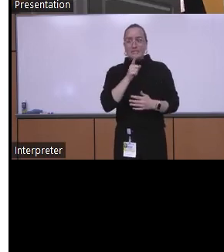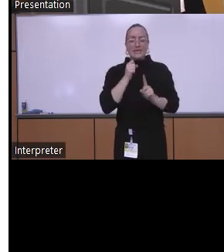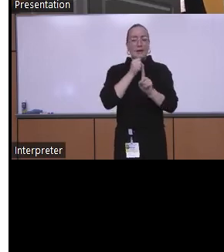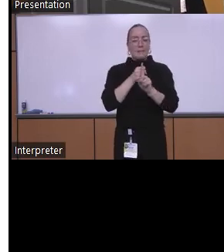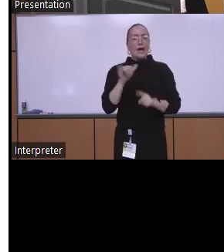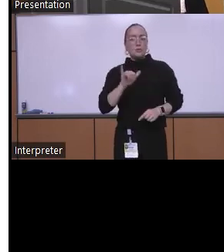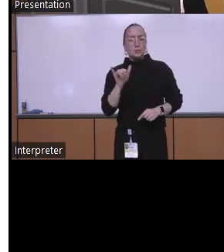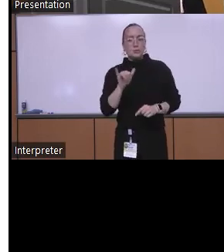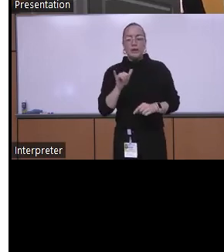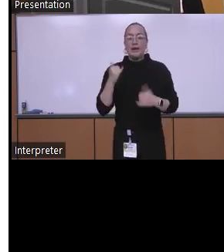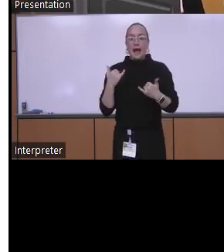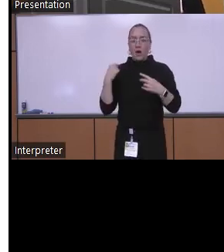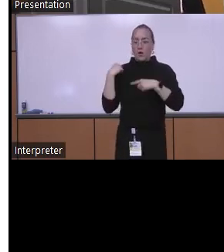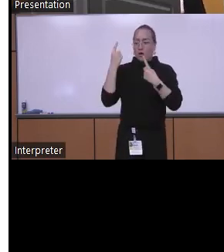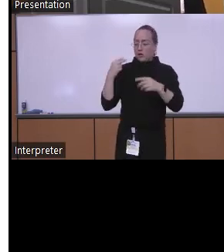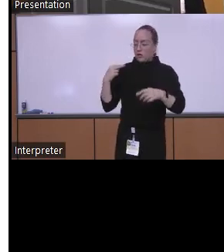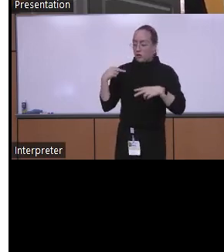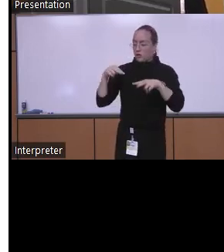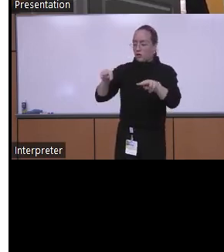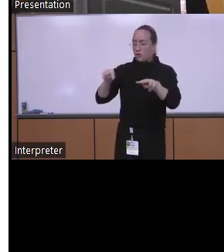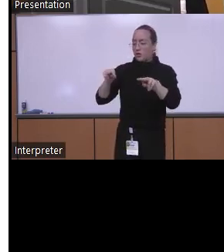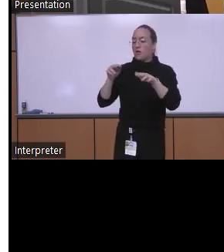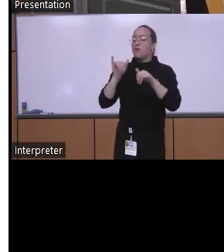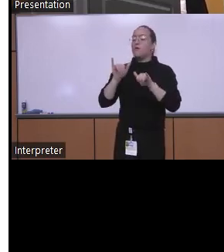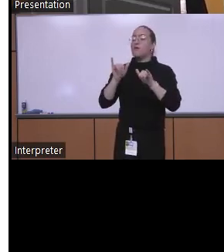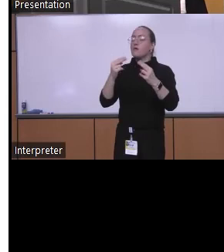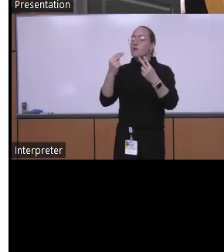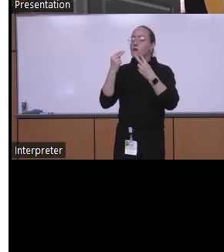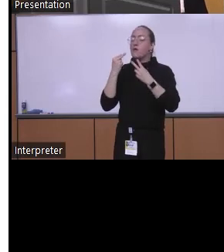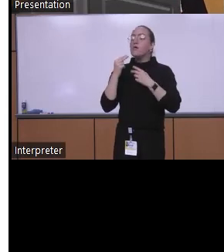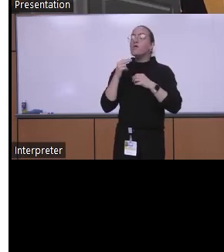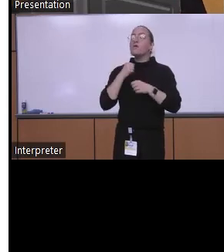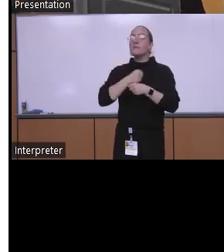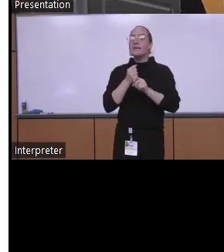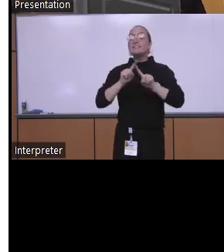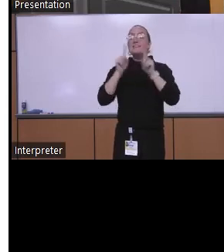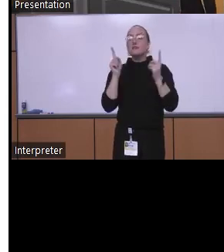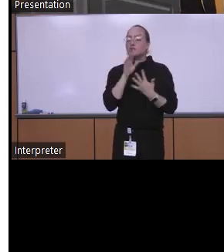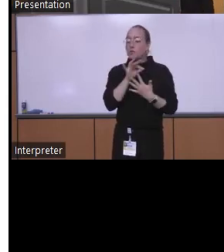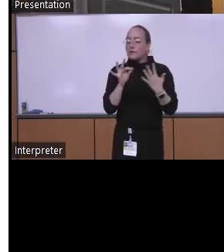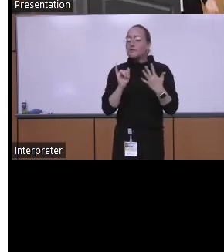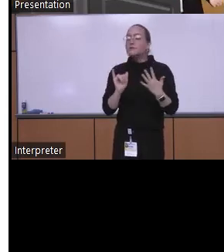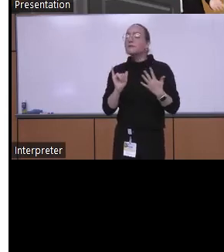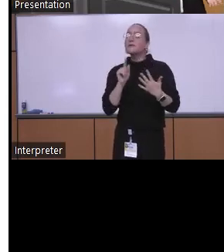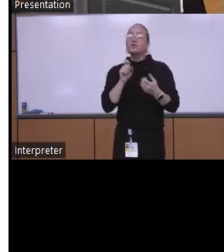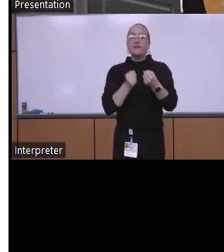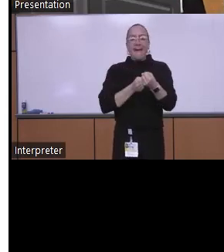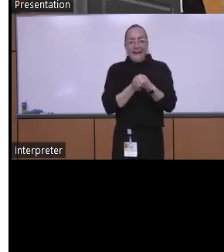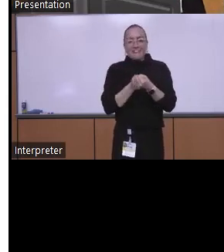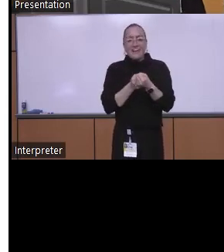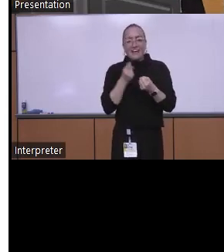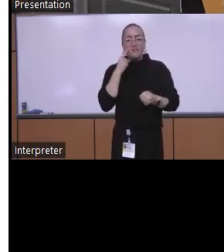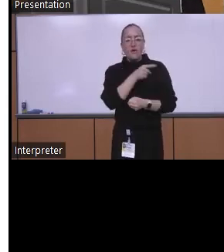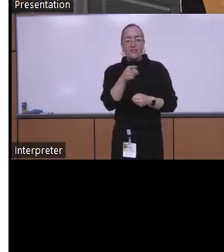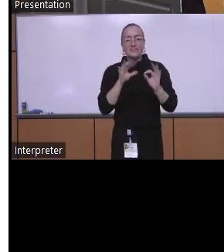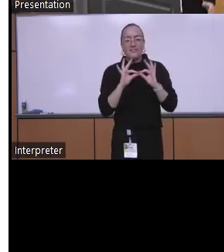that we have, helps us think about how we could make different choices and advocate for different policies that would allow a system that